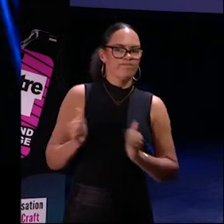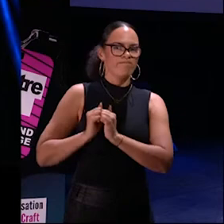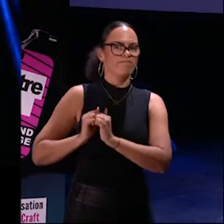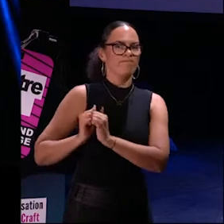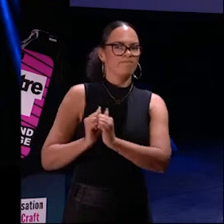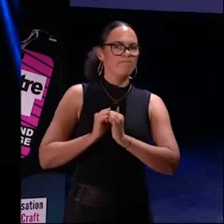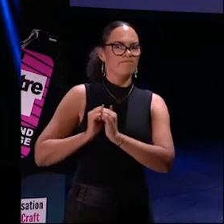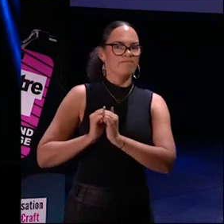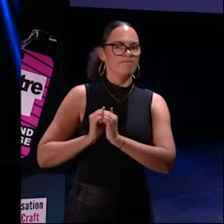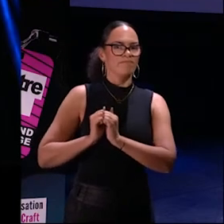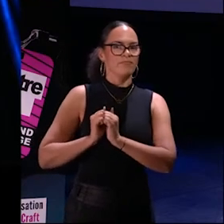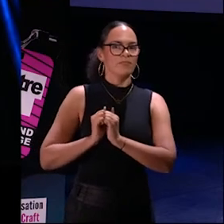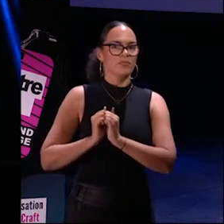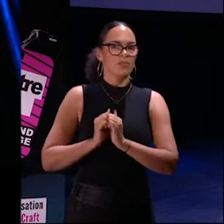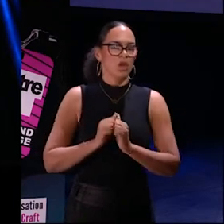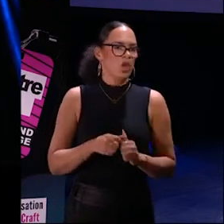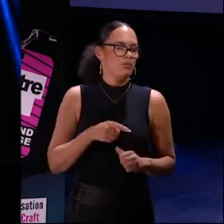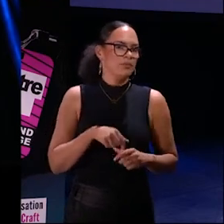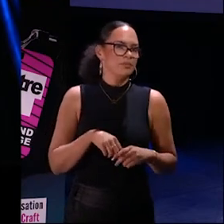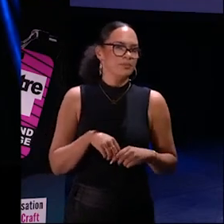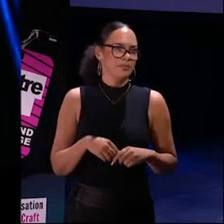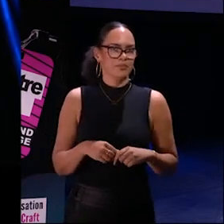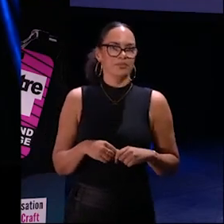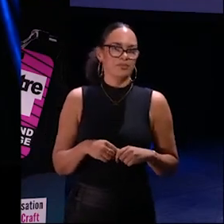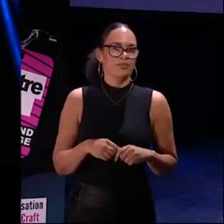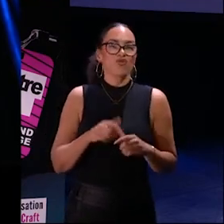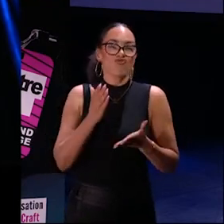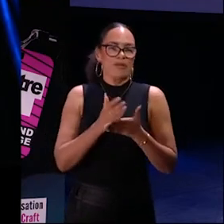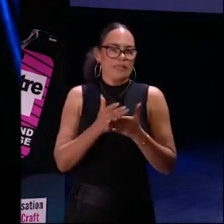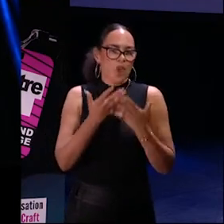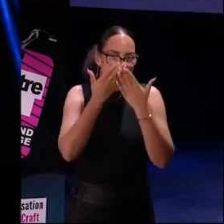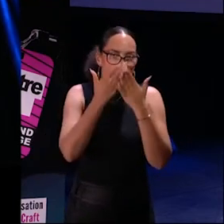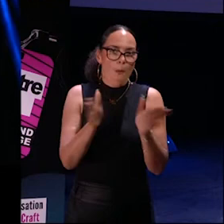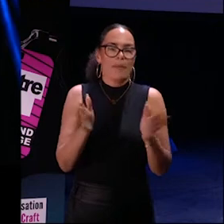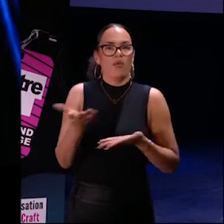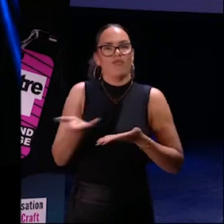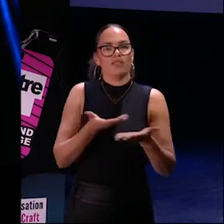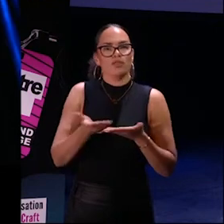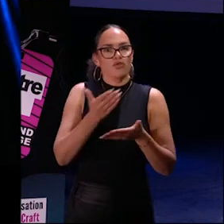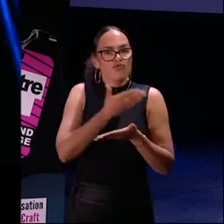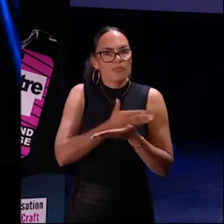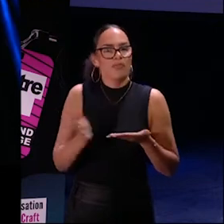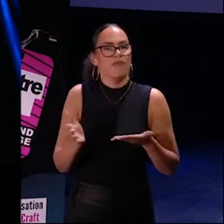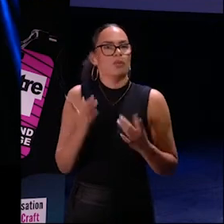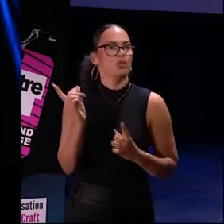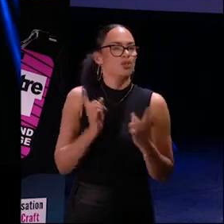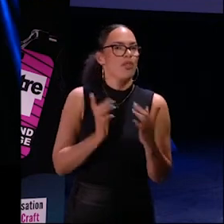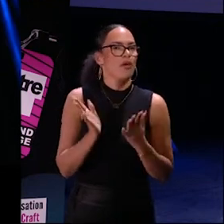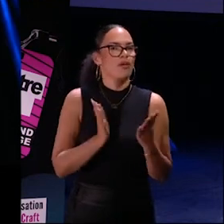like, don't just take that job because X, Y, Z. It's conversation. It's like being open and transparent with each other and